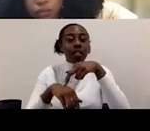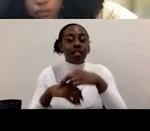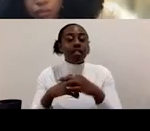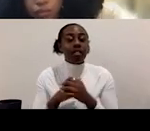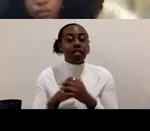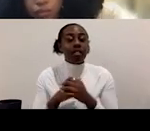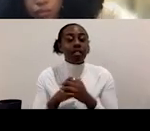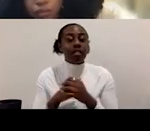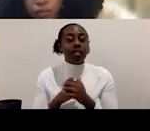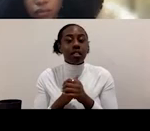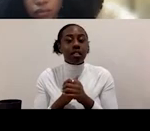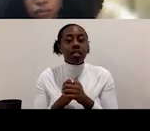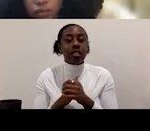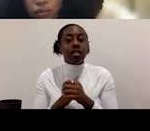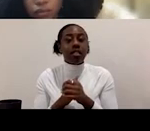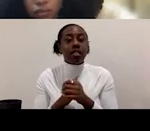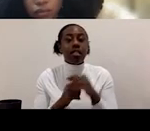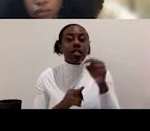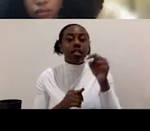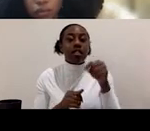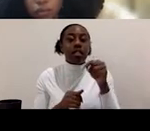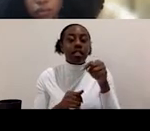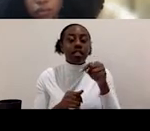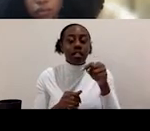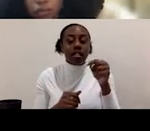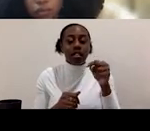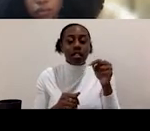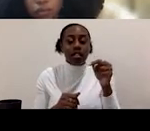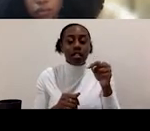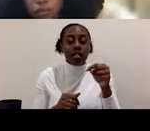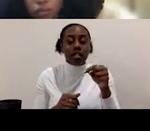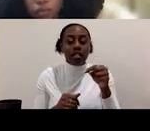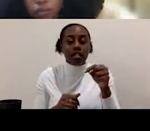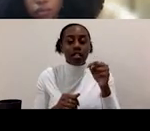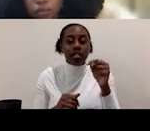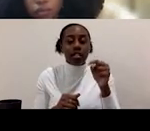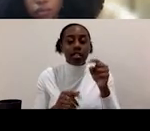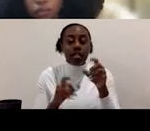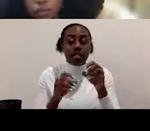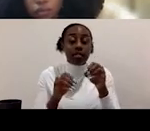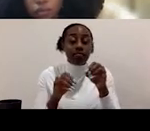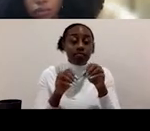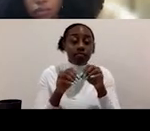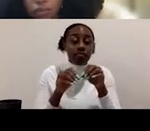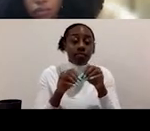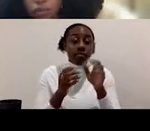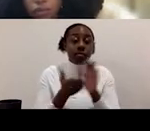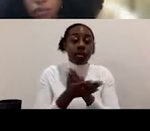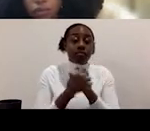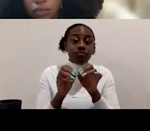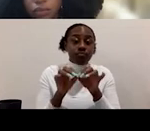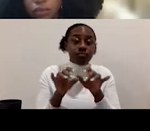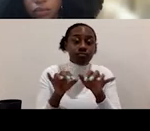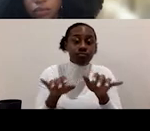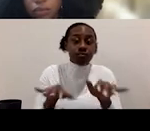In this missive that J. Edgar Hoover sends out to the San Juan office is that everything has